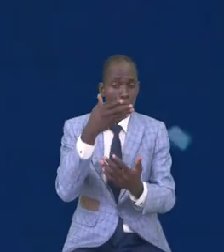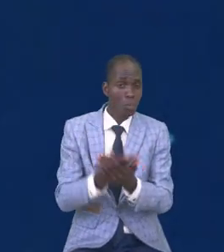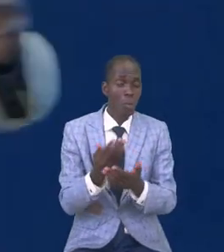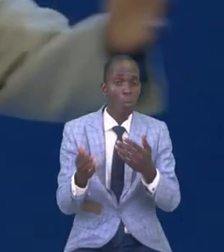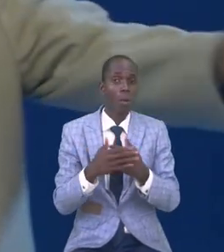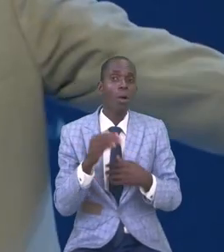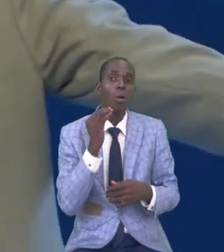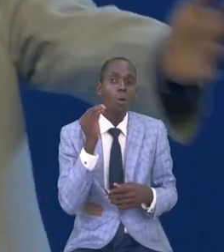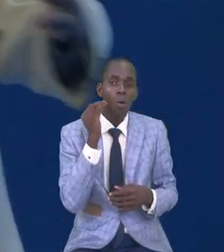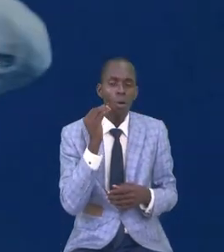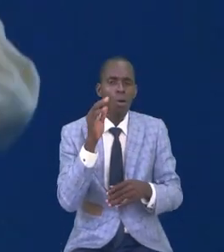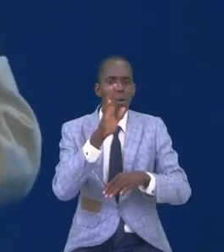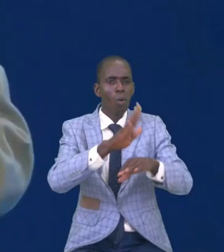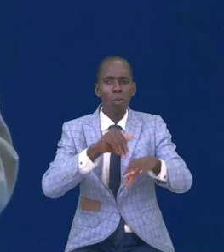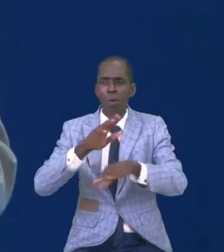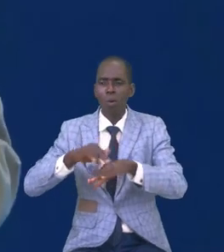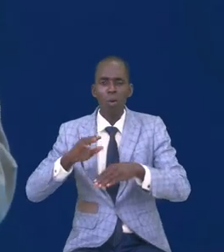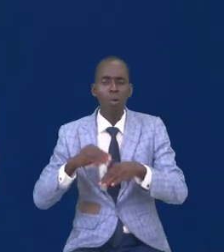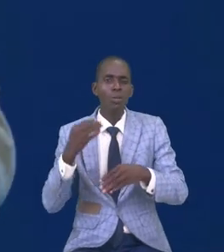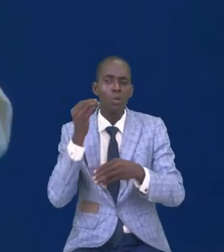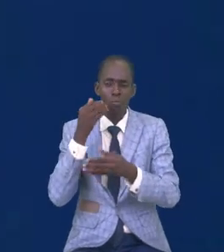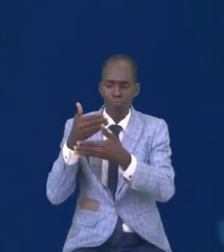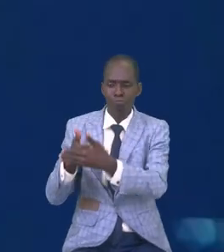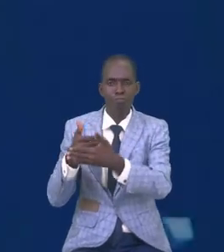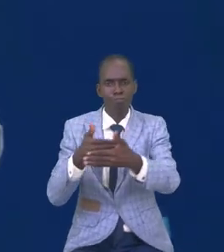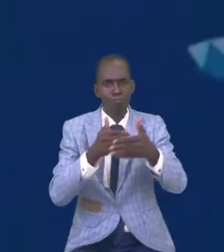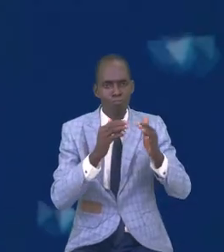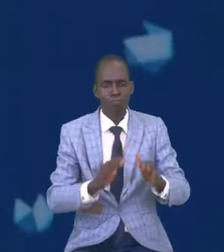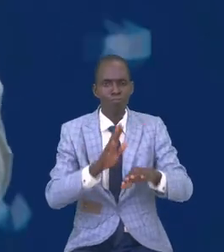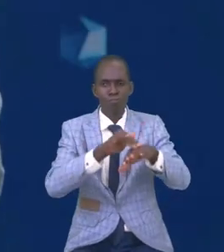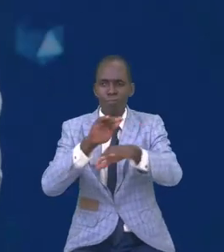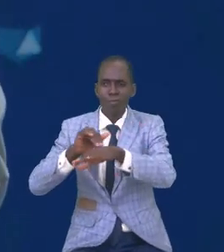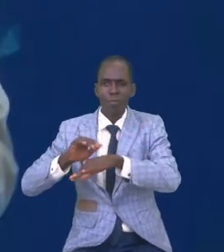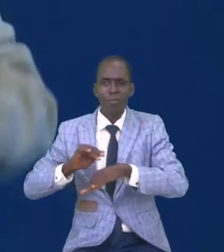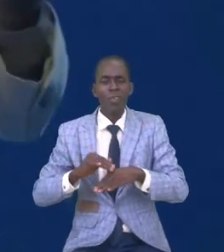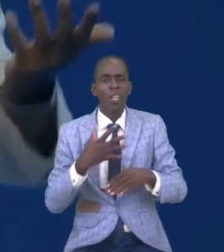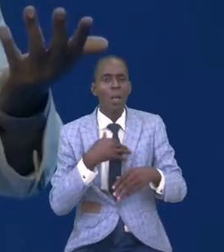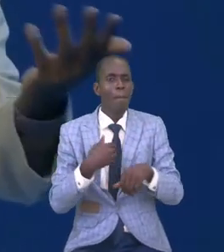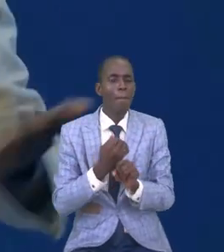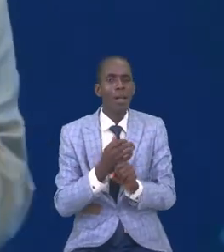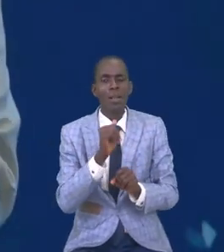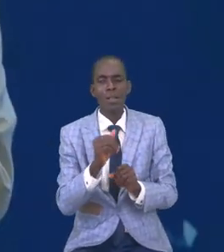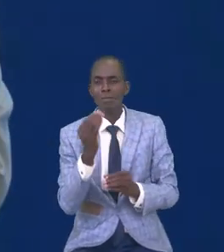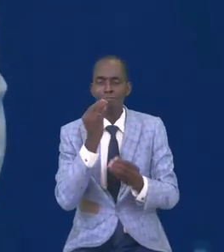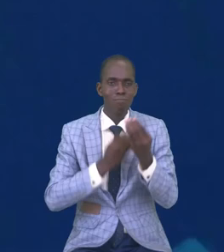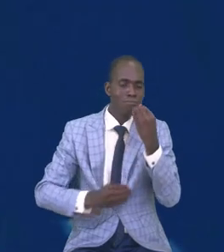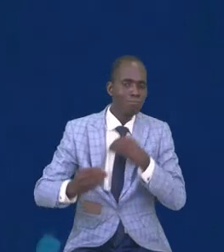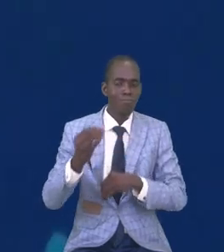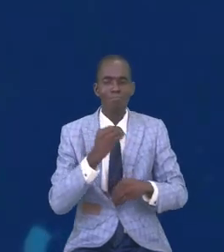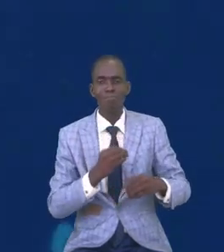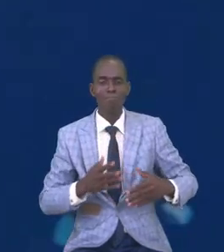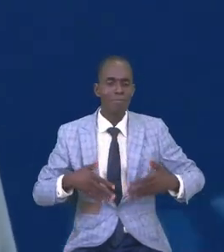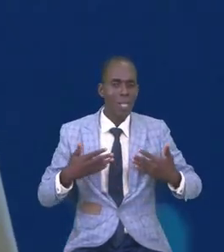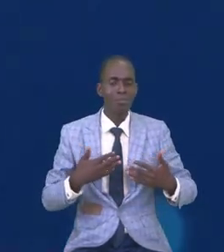home, they called their neighbors together. And then they made a feast, celebration. And